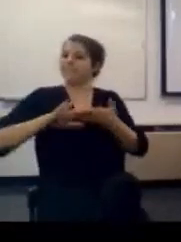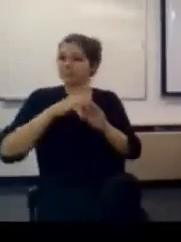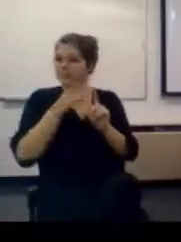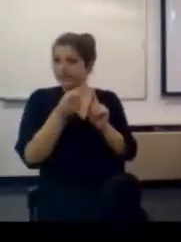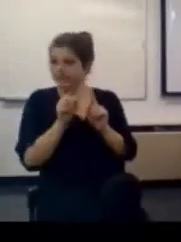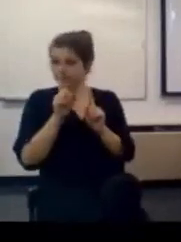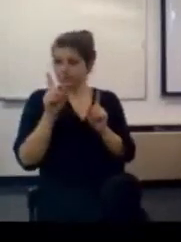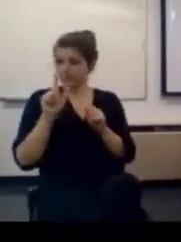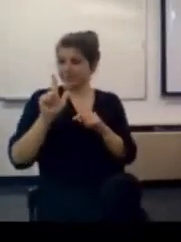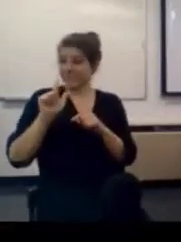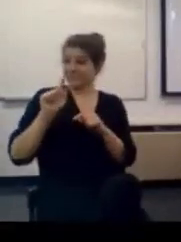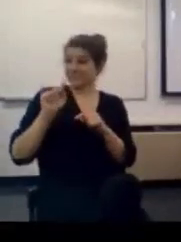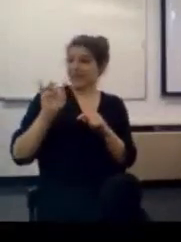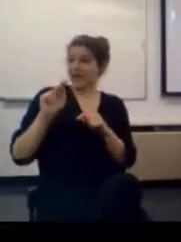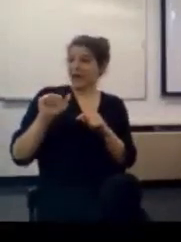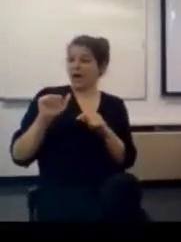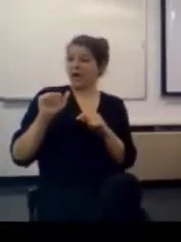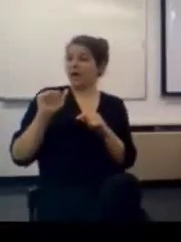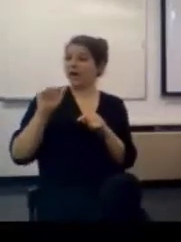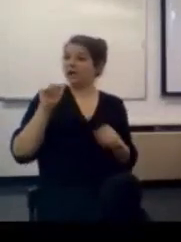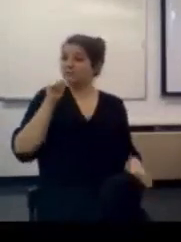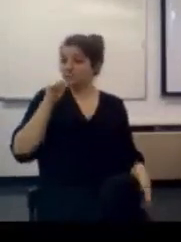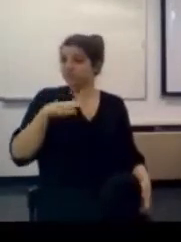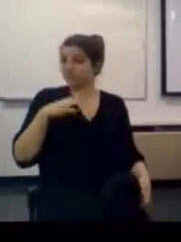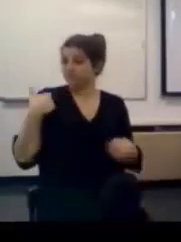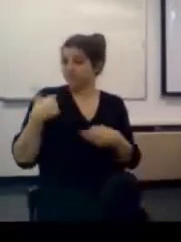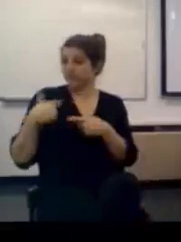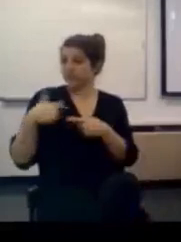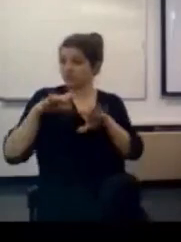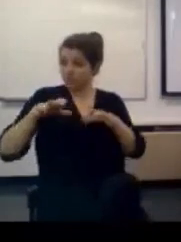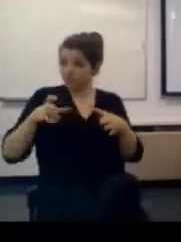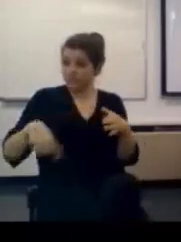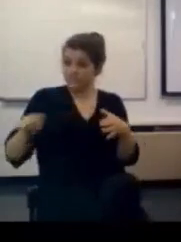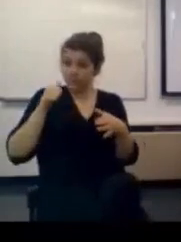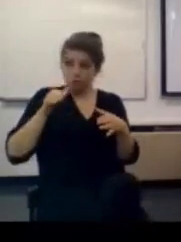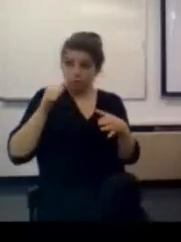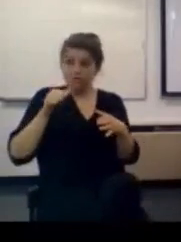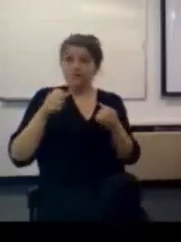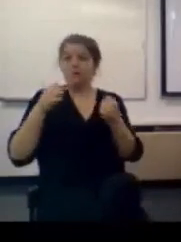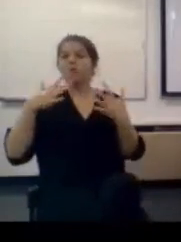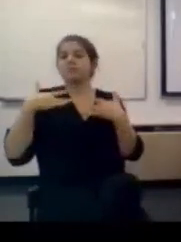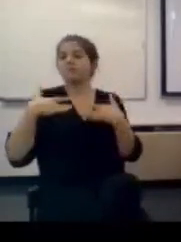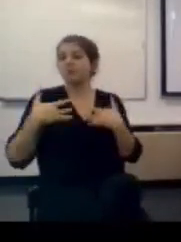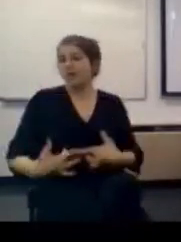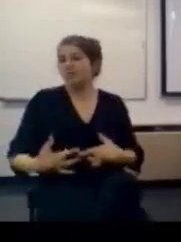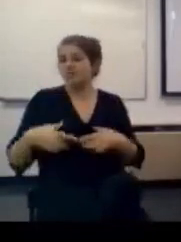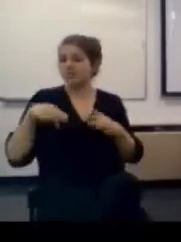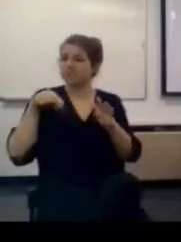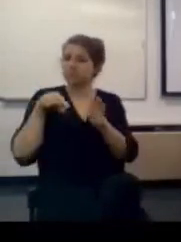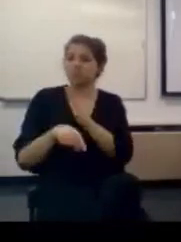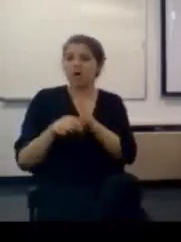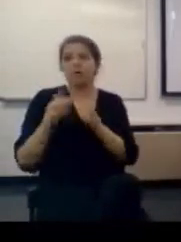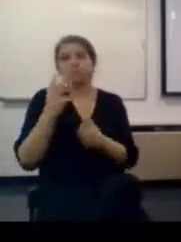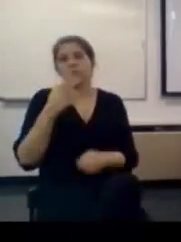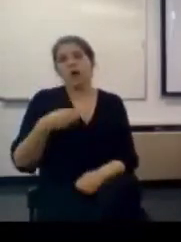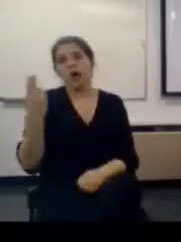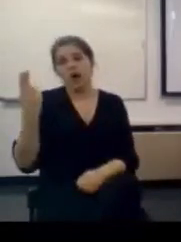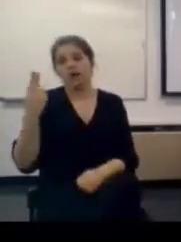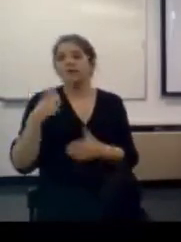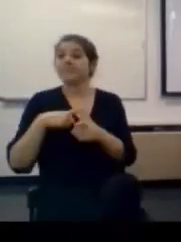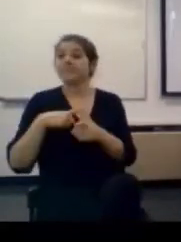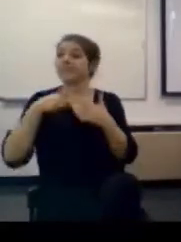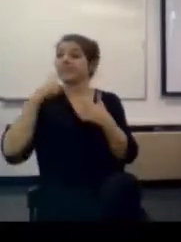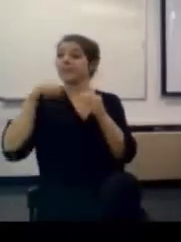about specific communities. So just in the Latina population, Latina girls, the number of, the amount of depression